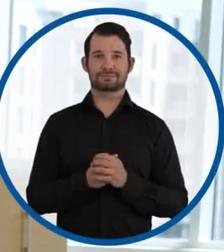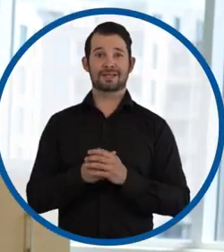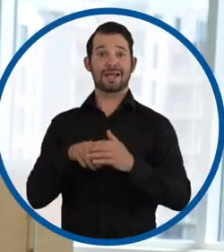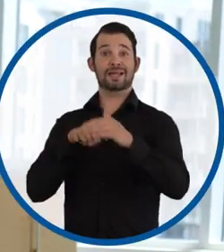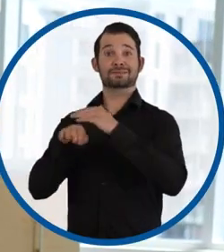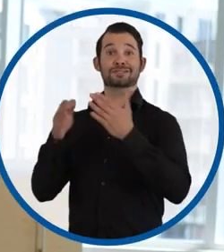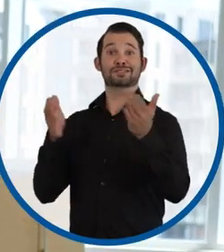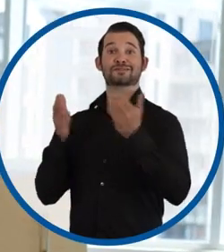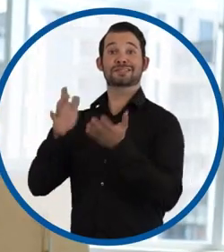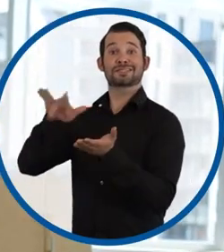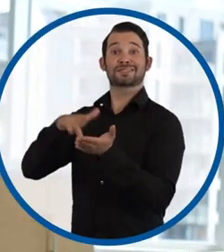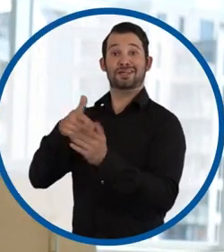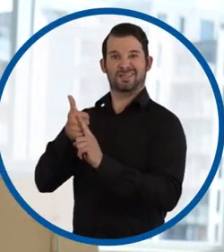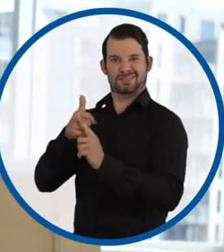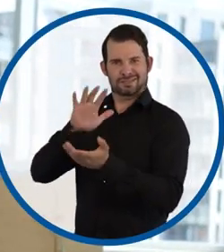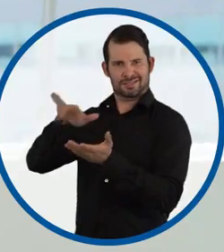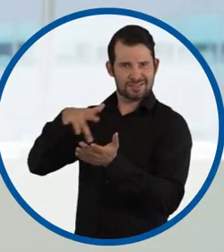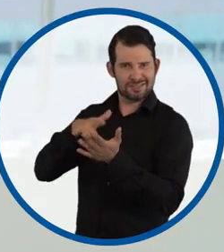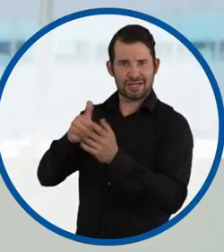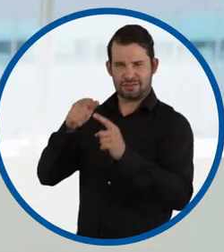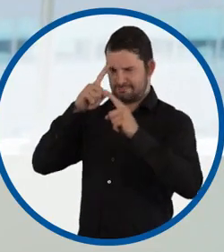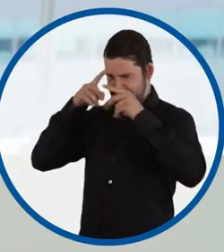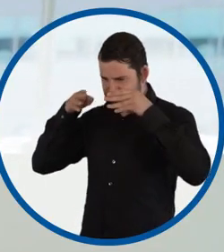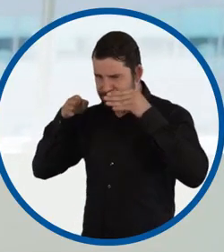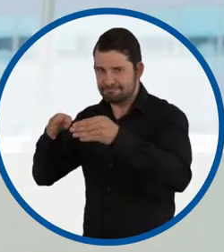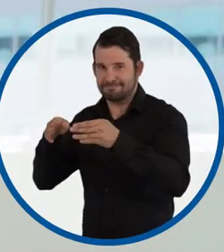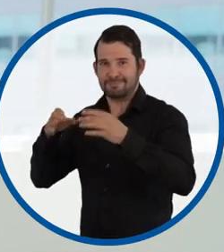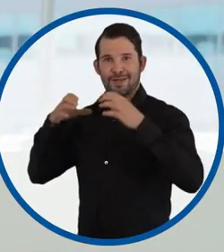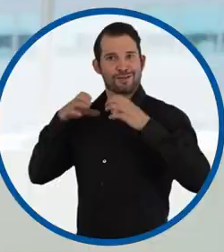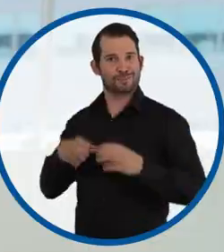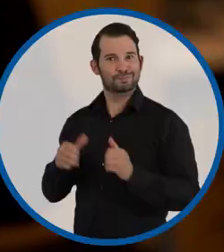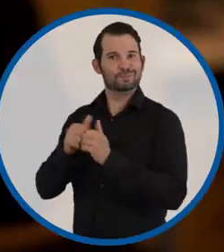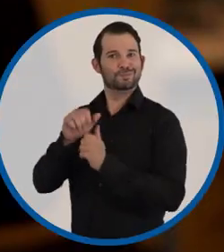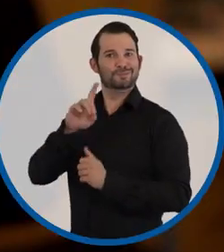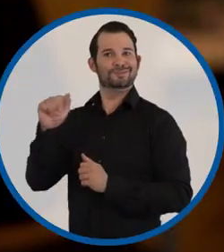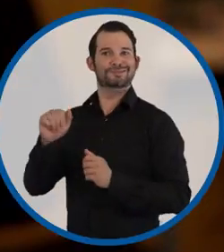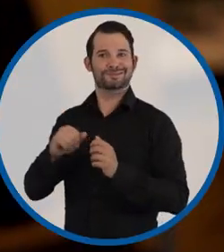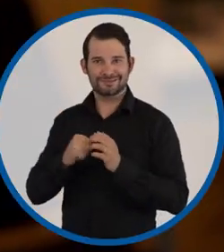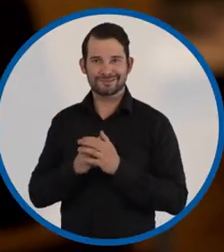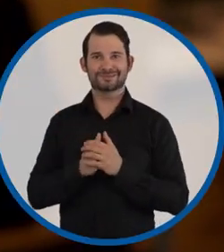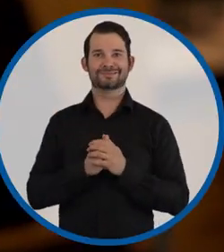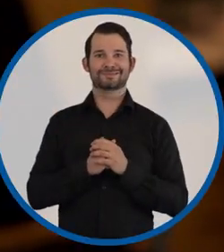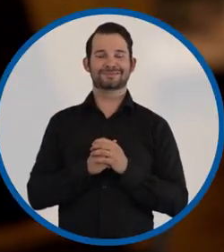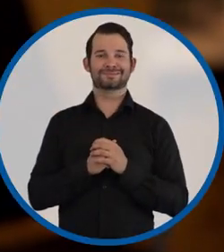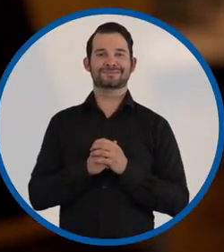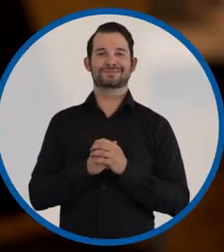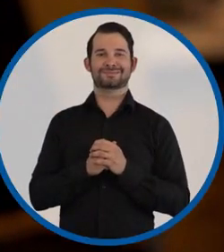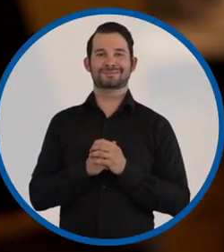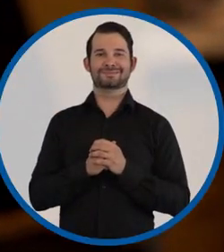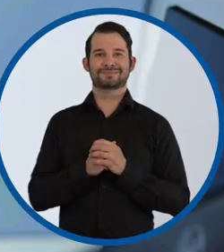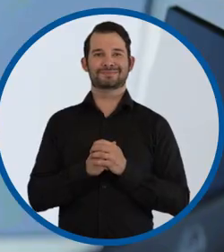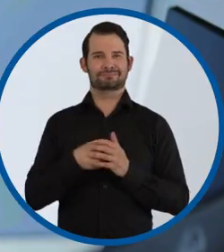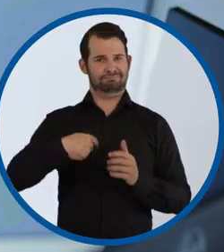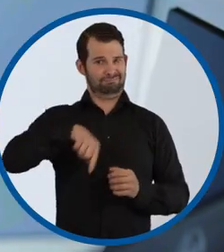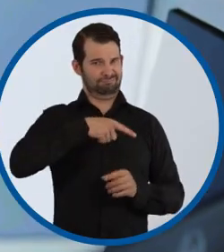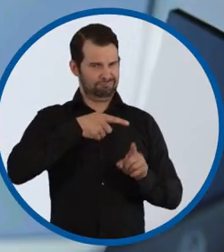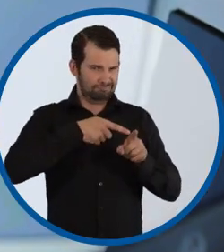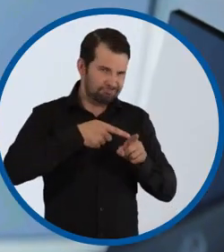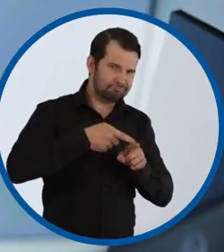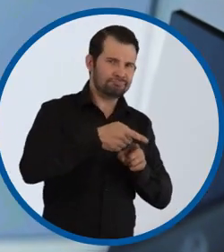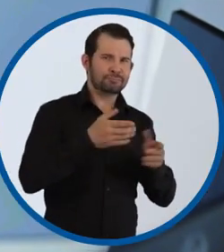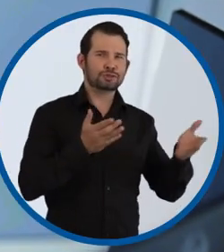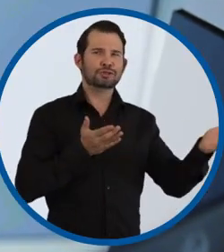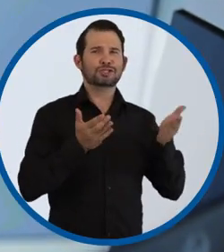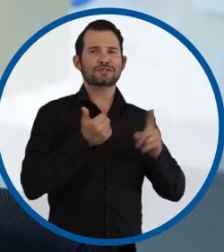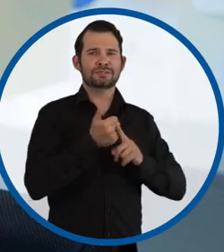The Accessibility Services Center is a center that is dedicated to customers with disabilities. We